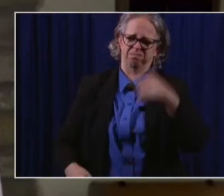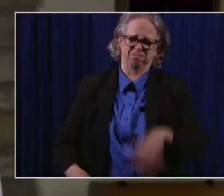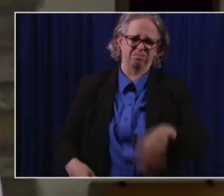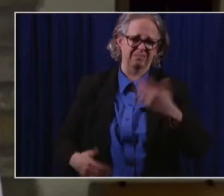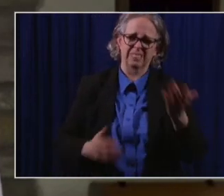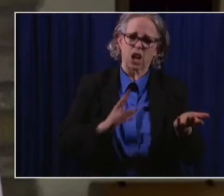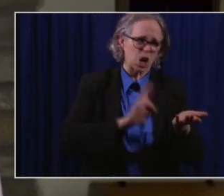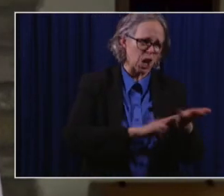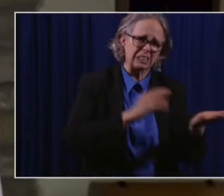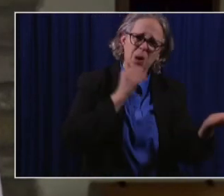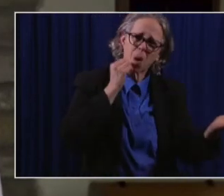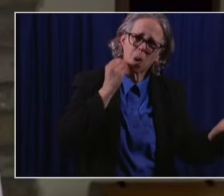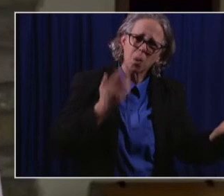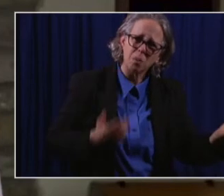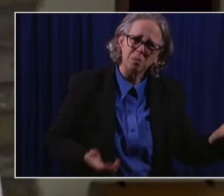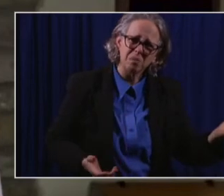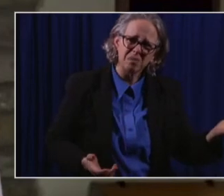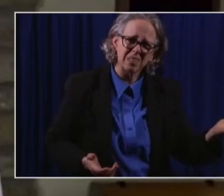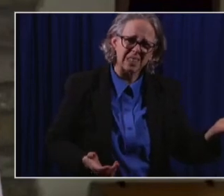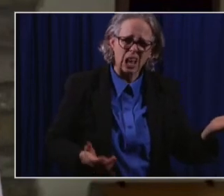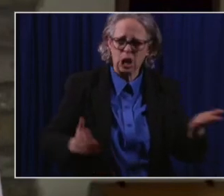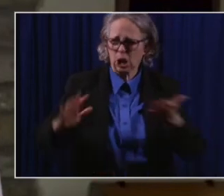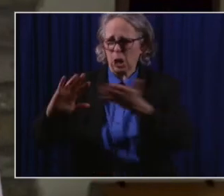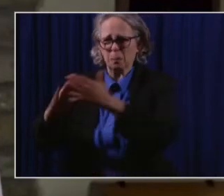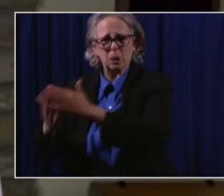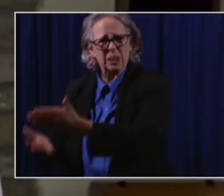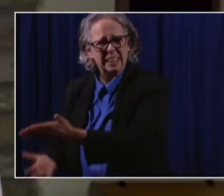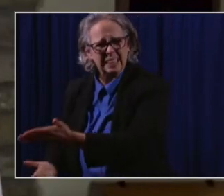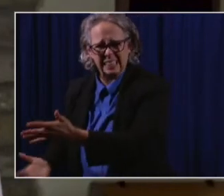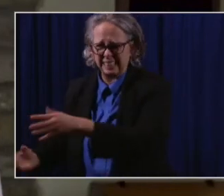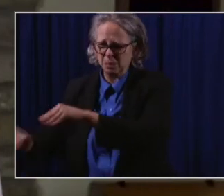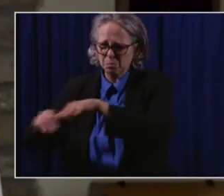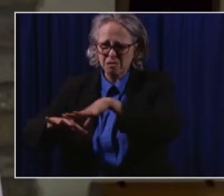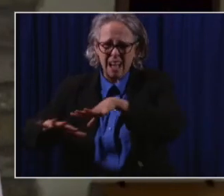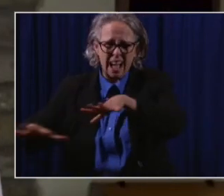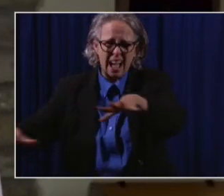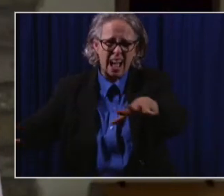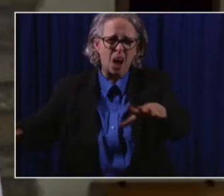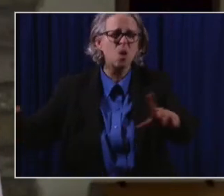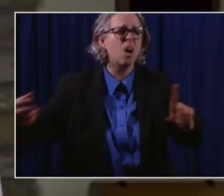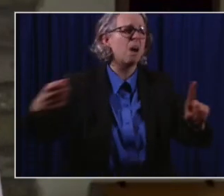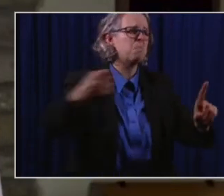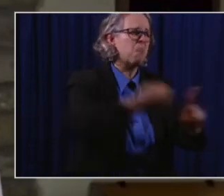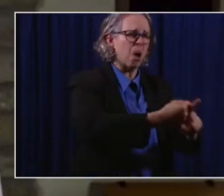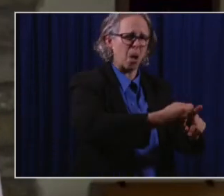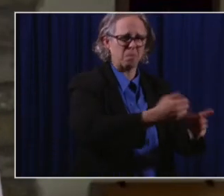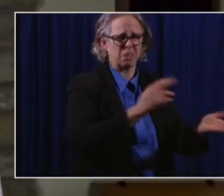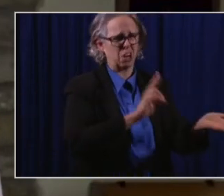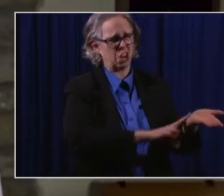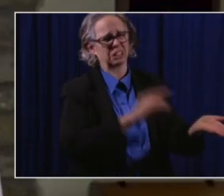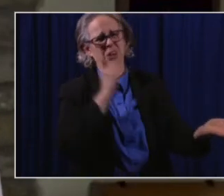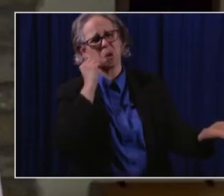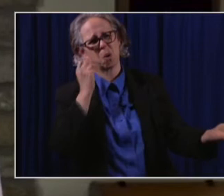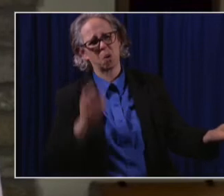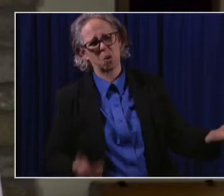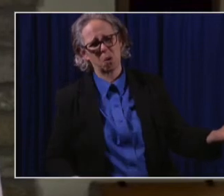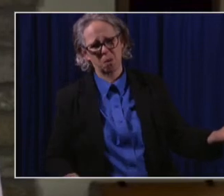comes from the community. And if we can lower that rate in the community, we lessen the chance that it gets into our nursing